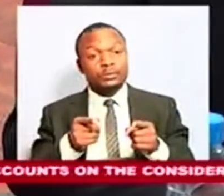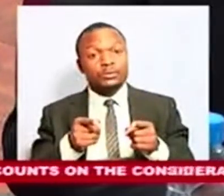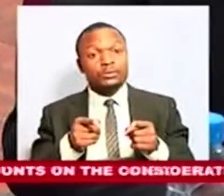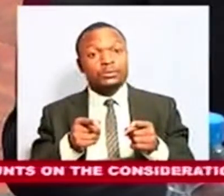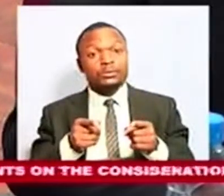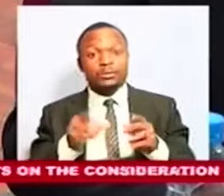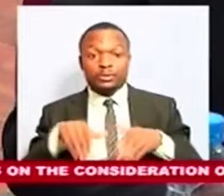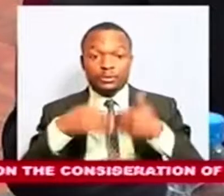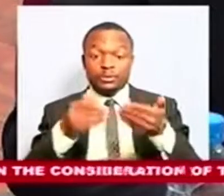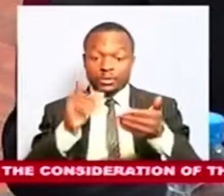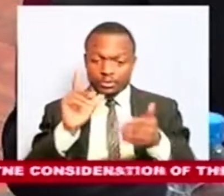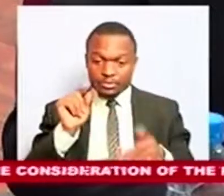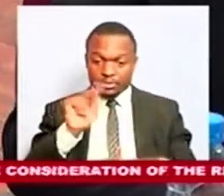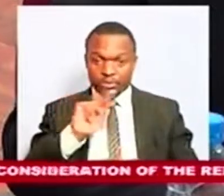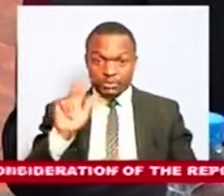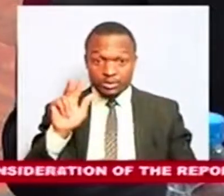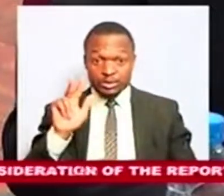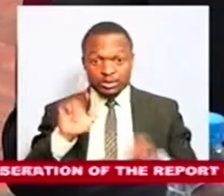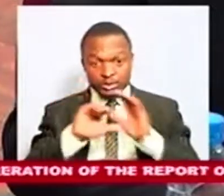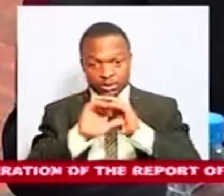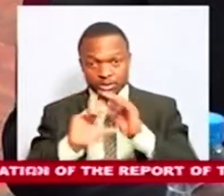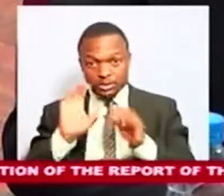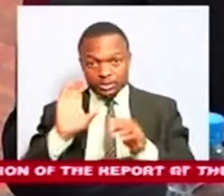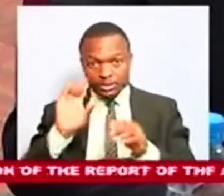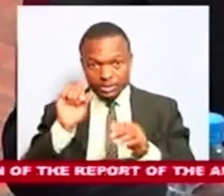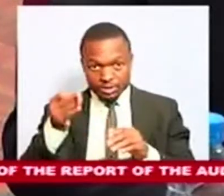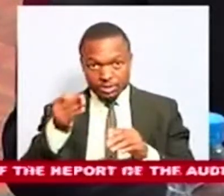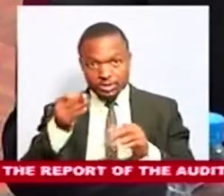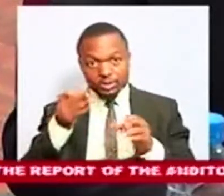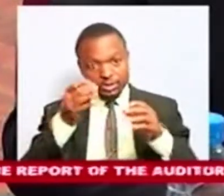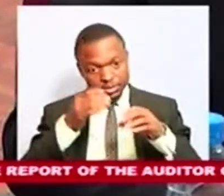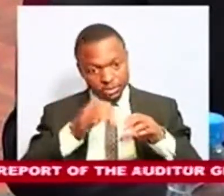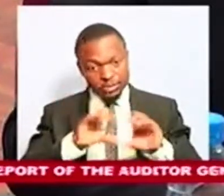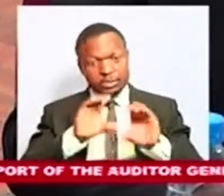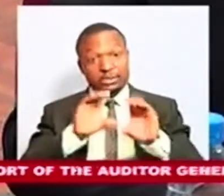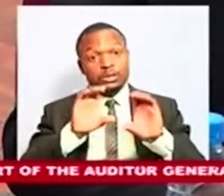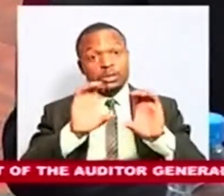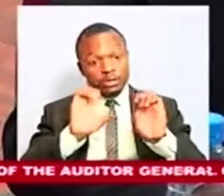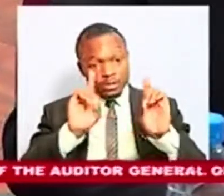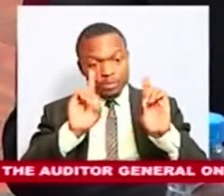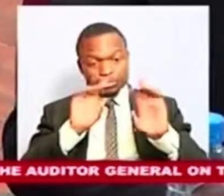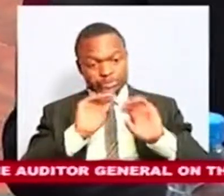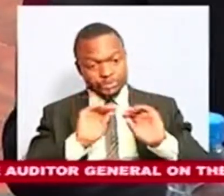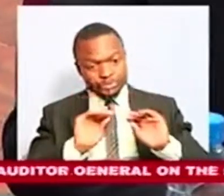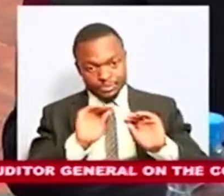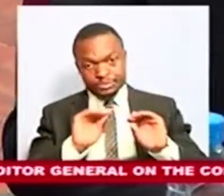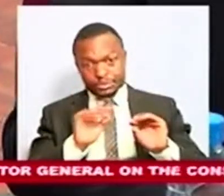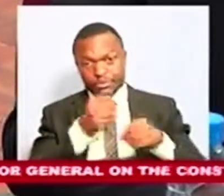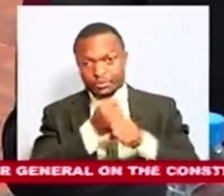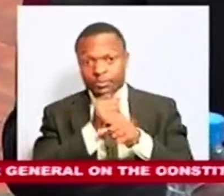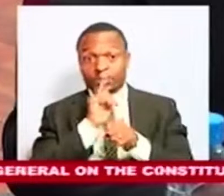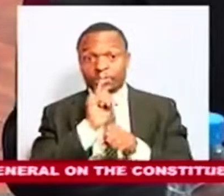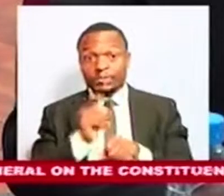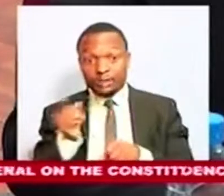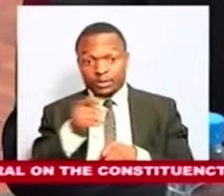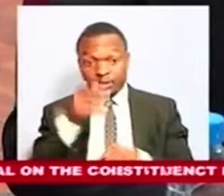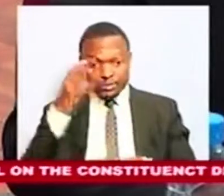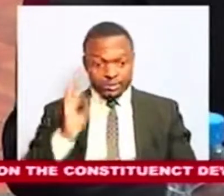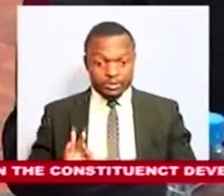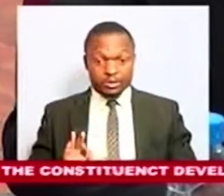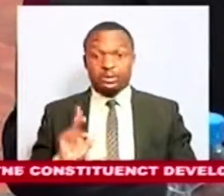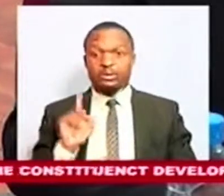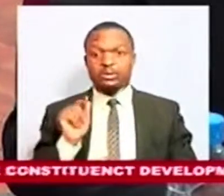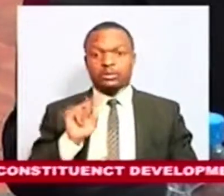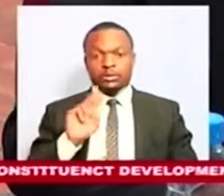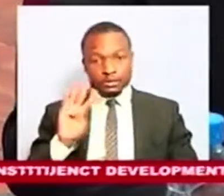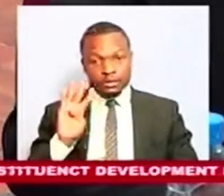CDF 2023, and we had to continue the educational financial literacy to ensure that they also will benefit this year.